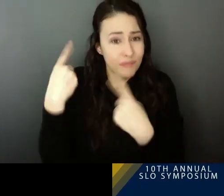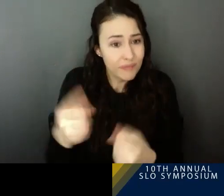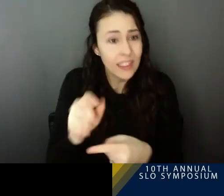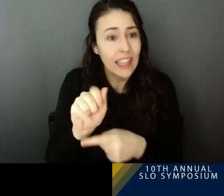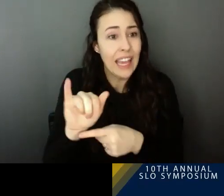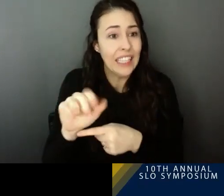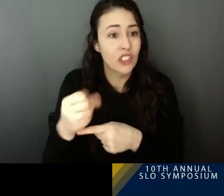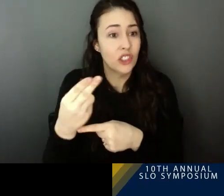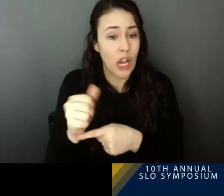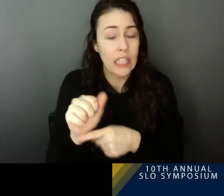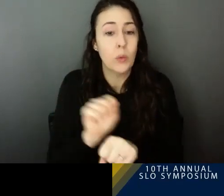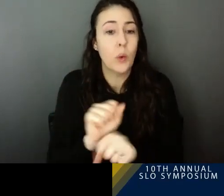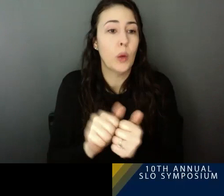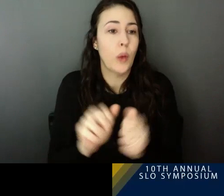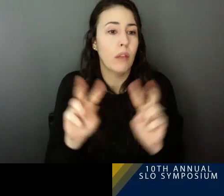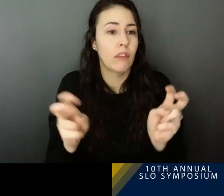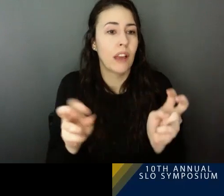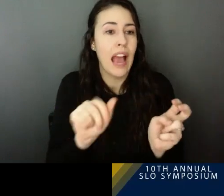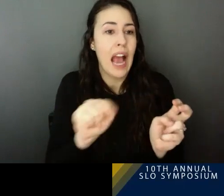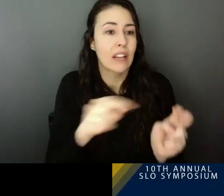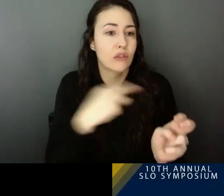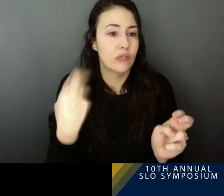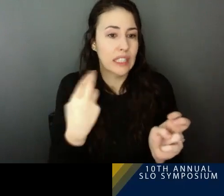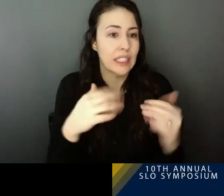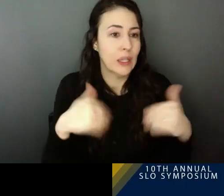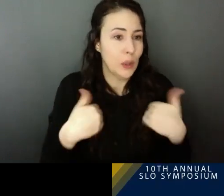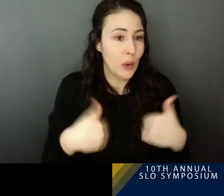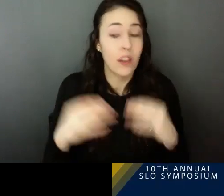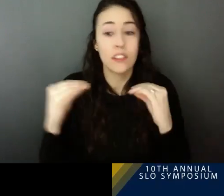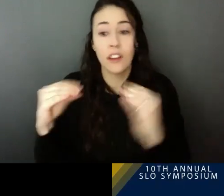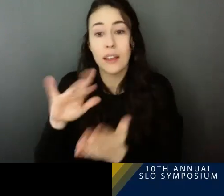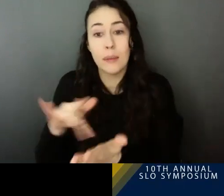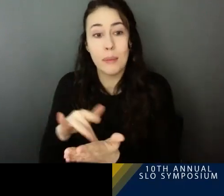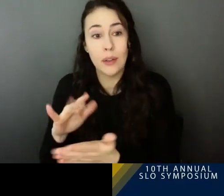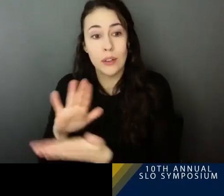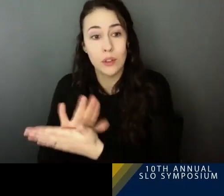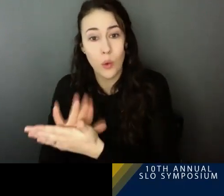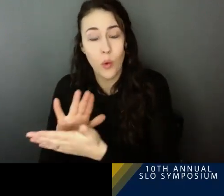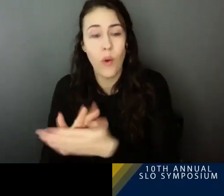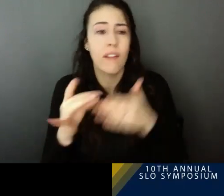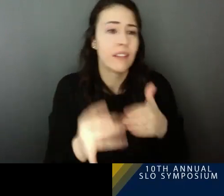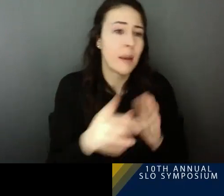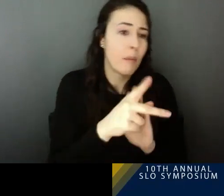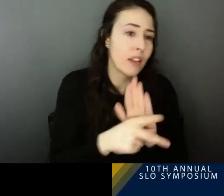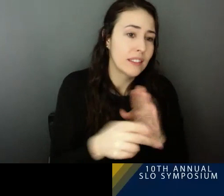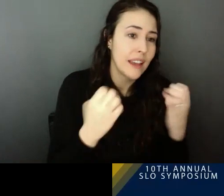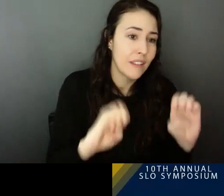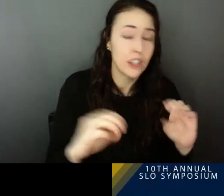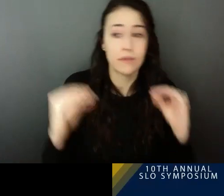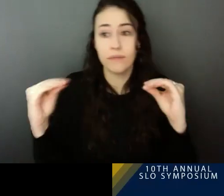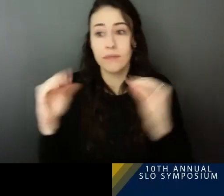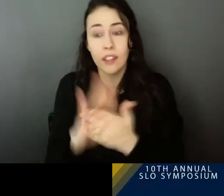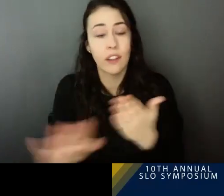at-risk youth, taught middle school, led educational research and policy efforts, instructed college students, and served